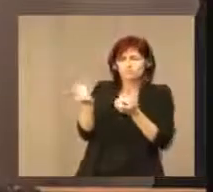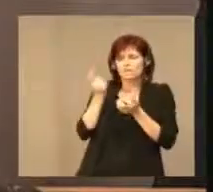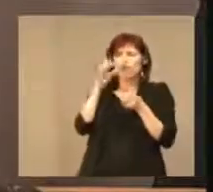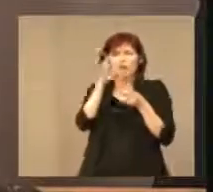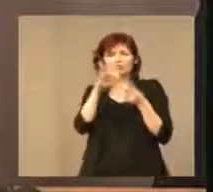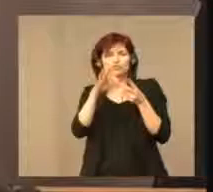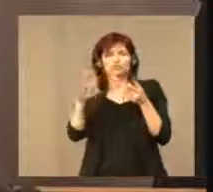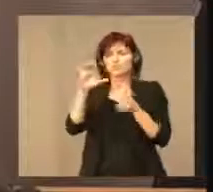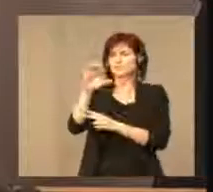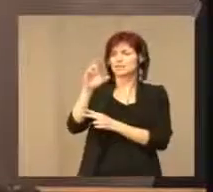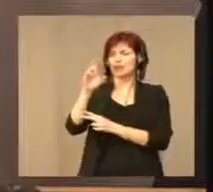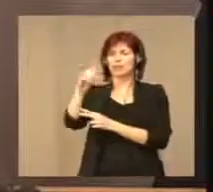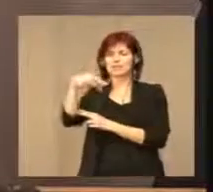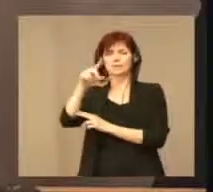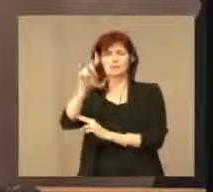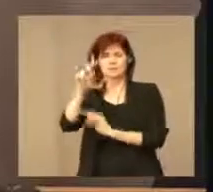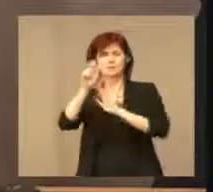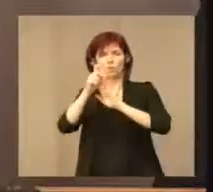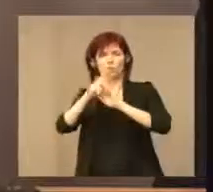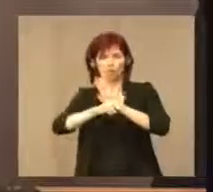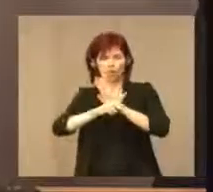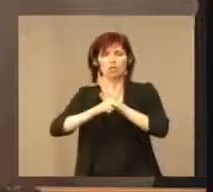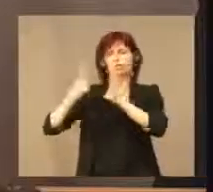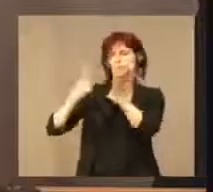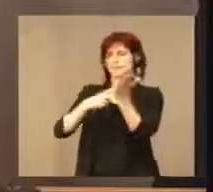CRPD protocol discussion that has been announced?